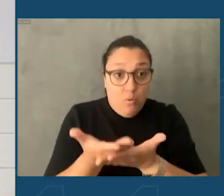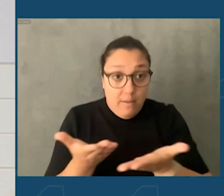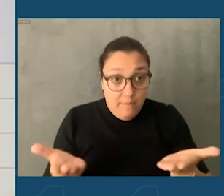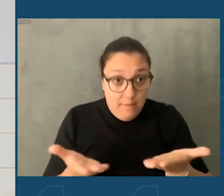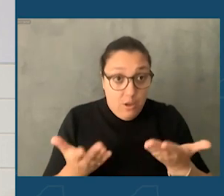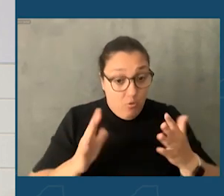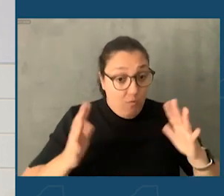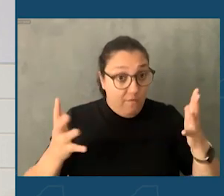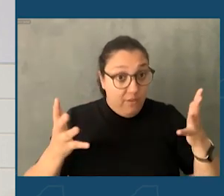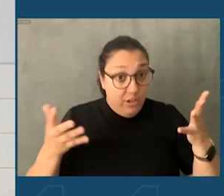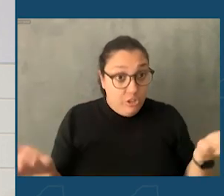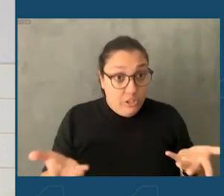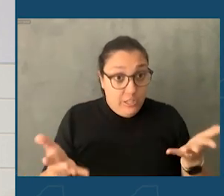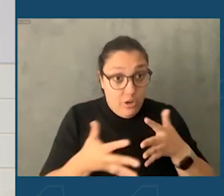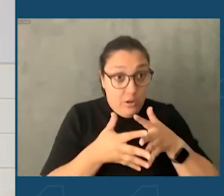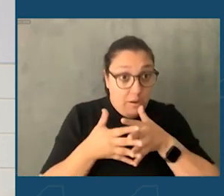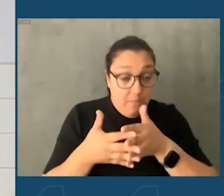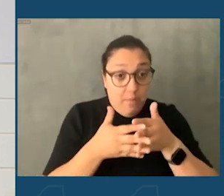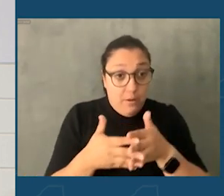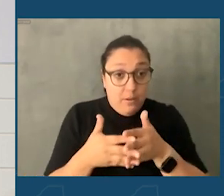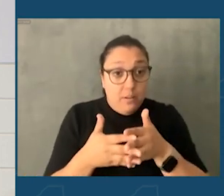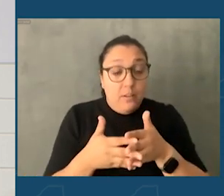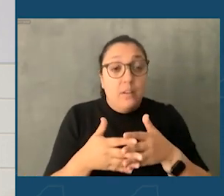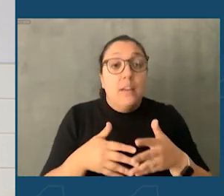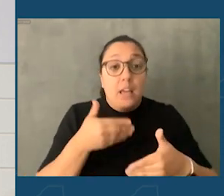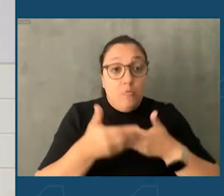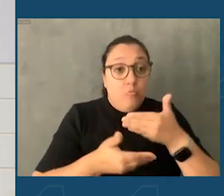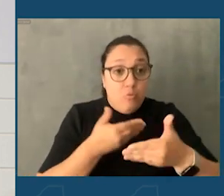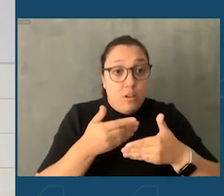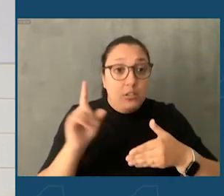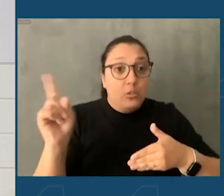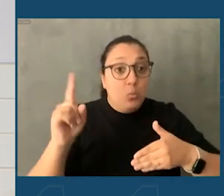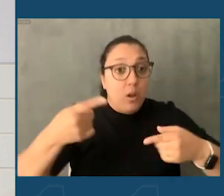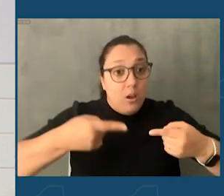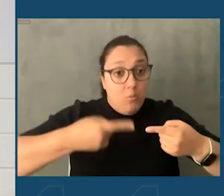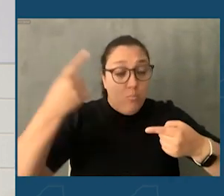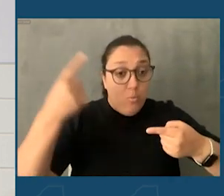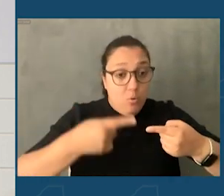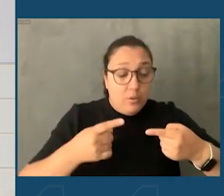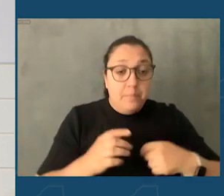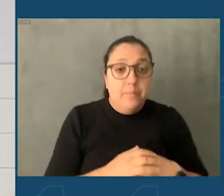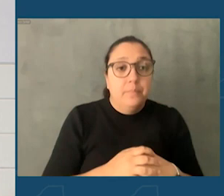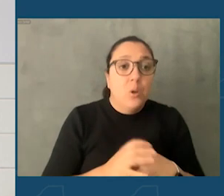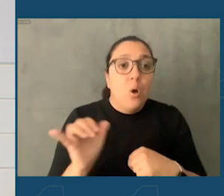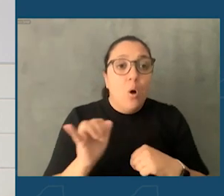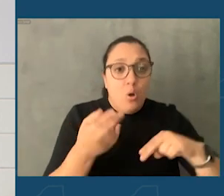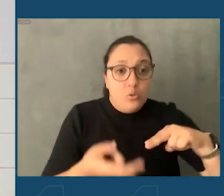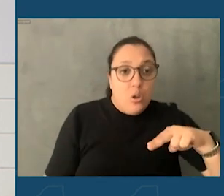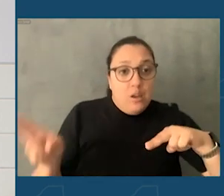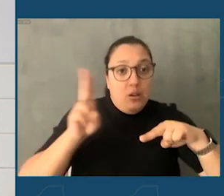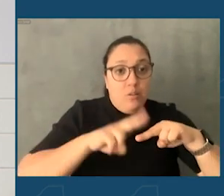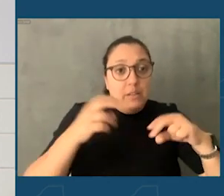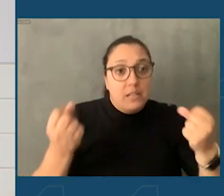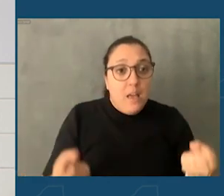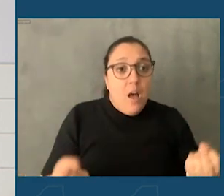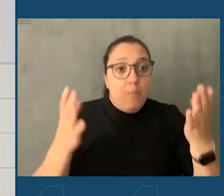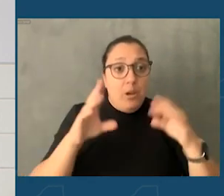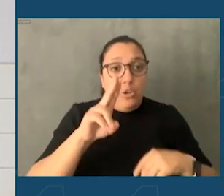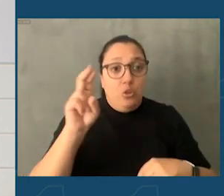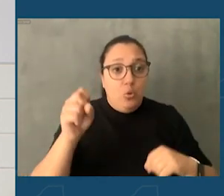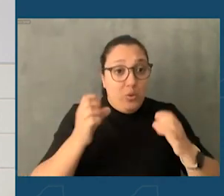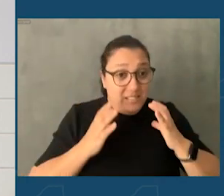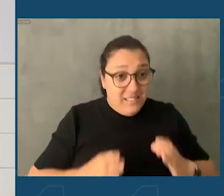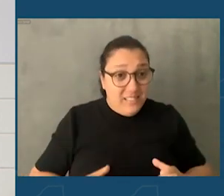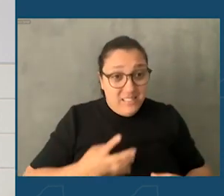States and processed at the border, as well as increase the number of United States citizens and